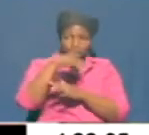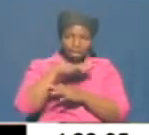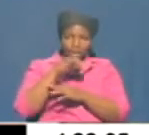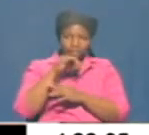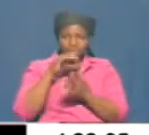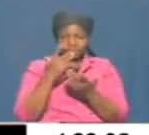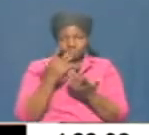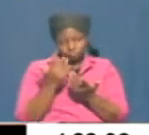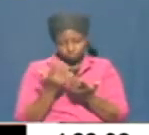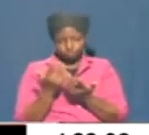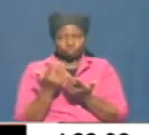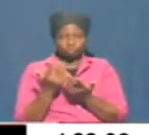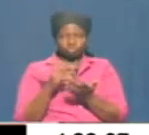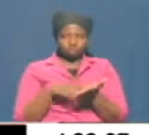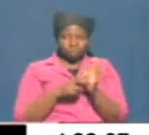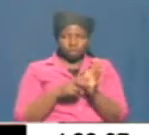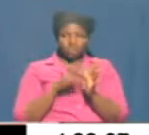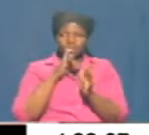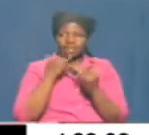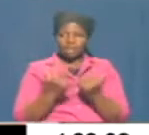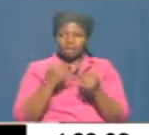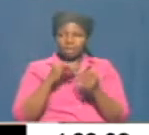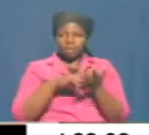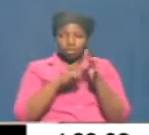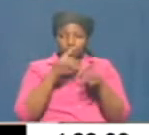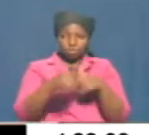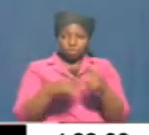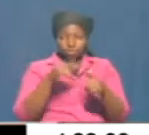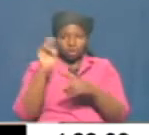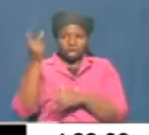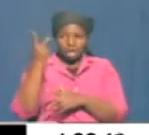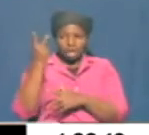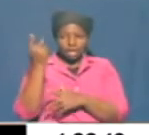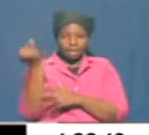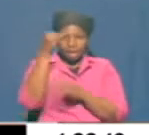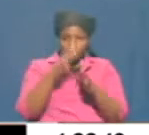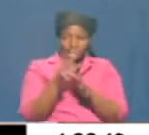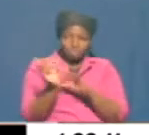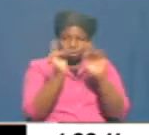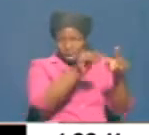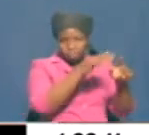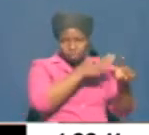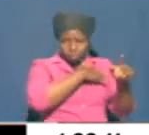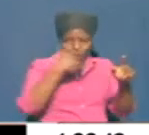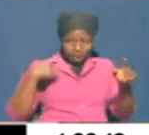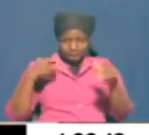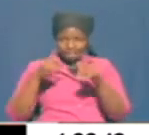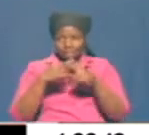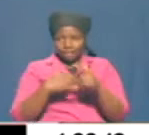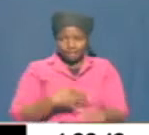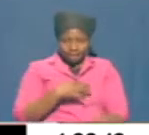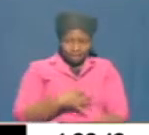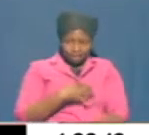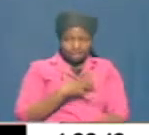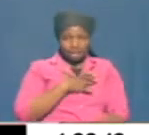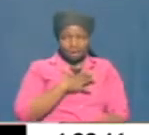continue. So now the Kenyan artists will come to Poland. They will visit Szczecin Academy. They will have an exhibition in a national museum